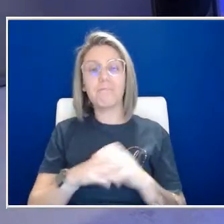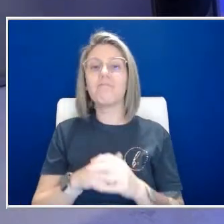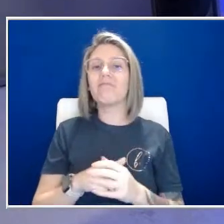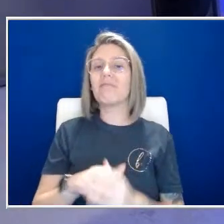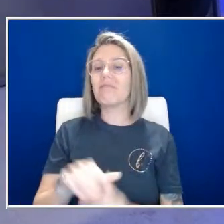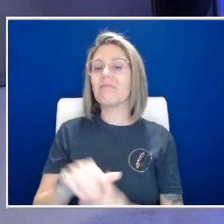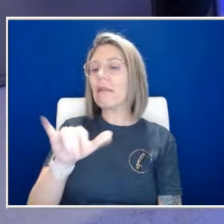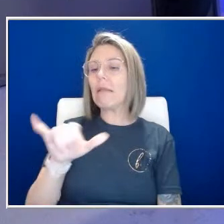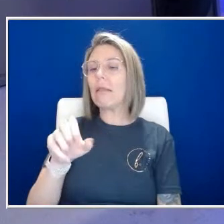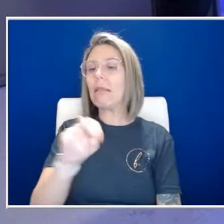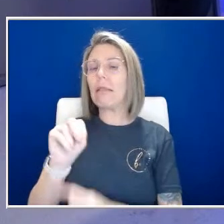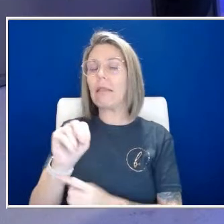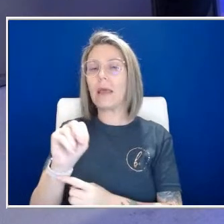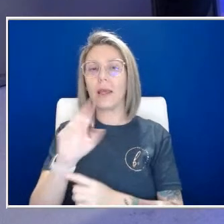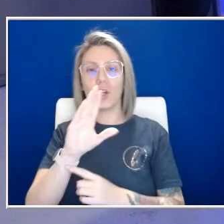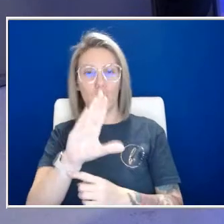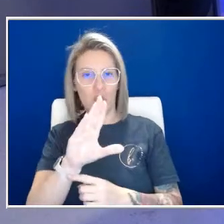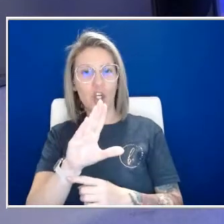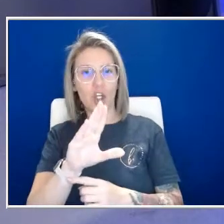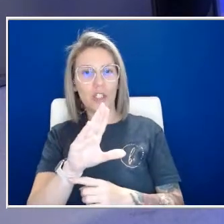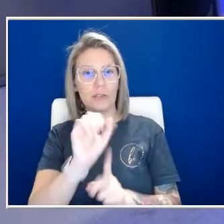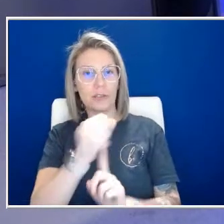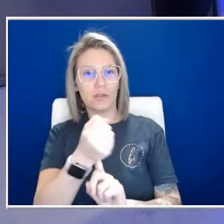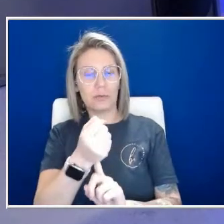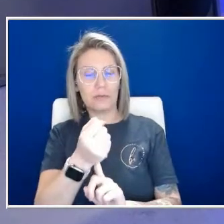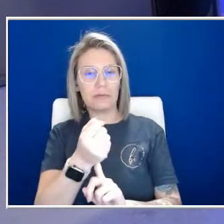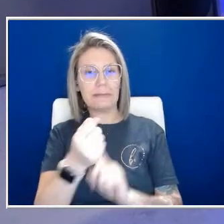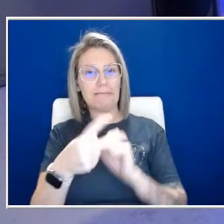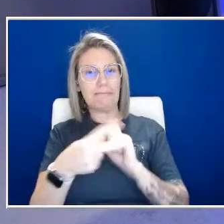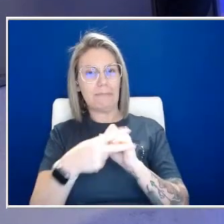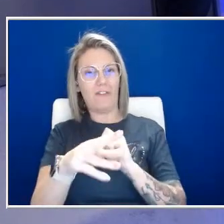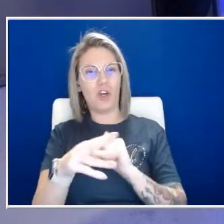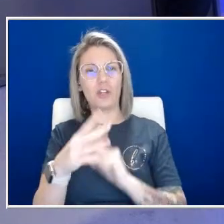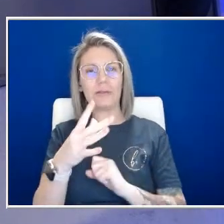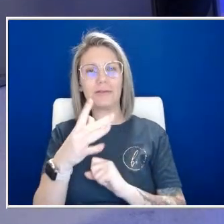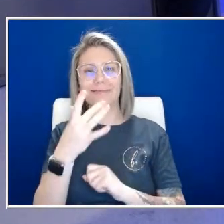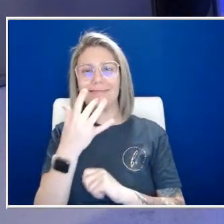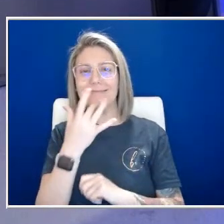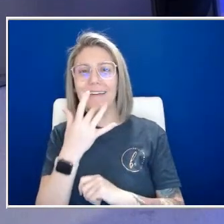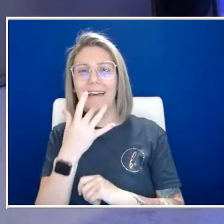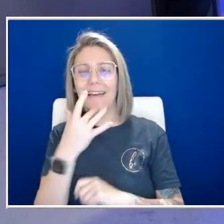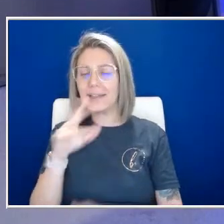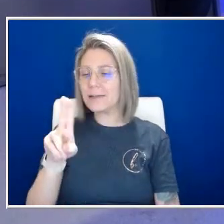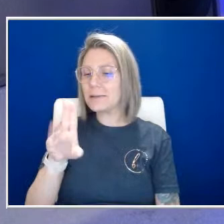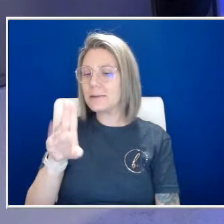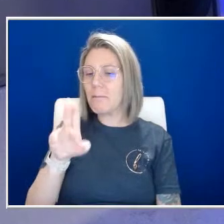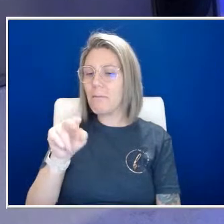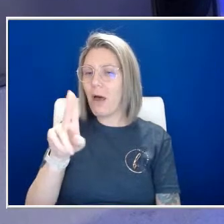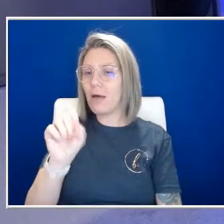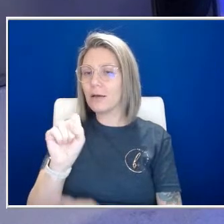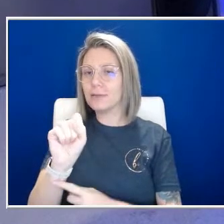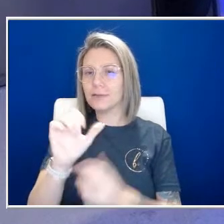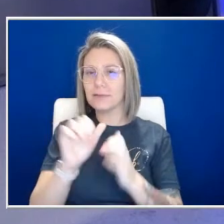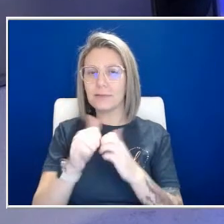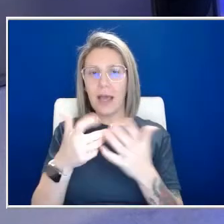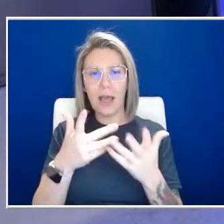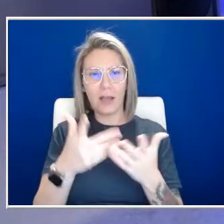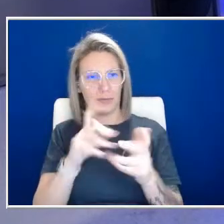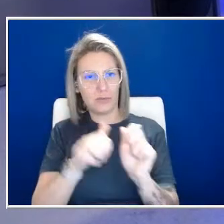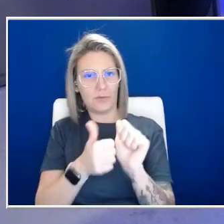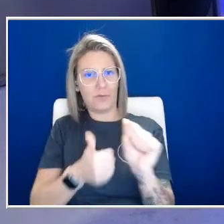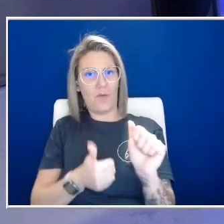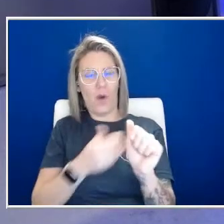able to save her taste buds, but how do you do that? How do some people lose their taste buds? How do you help avoid that during this